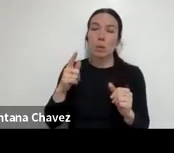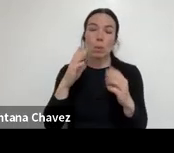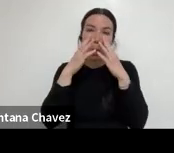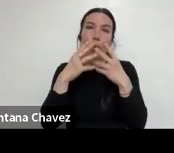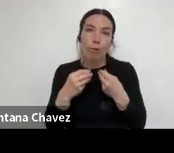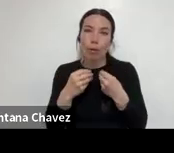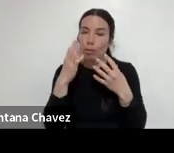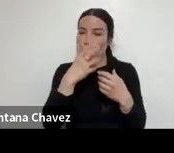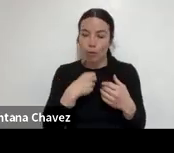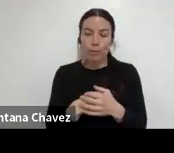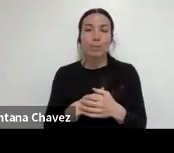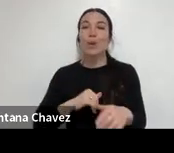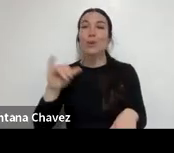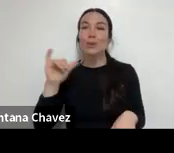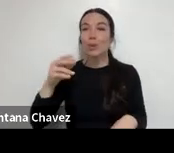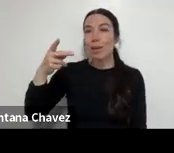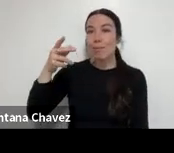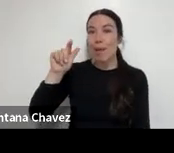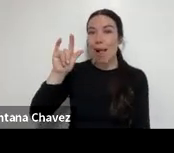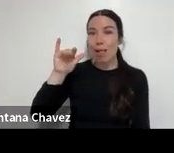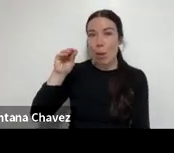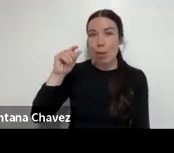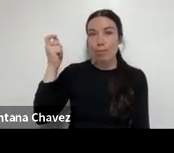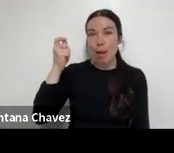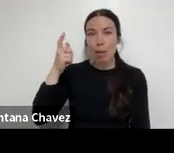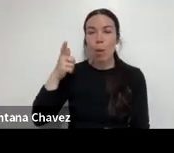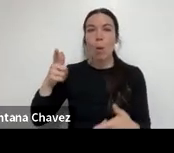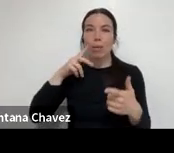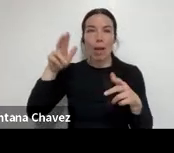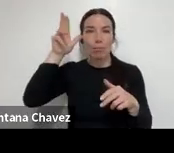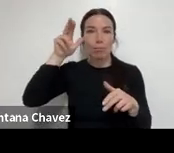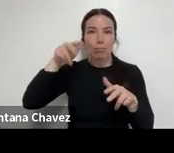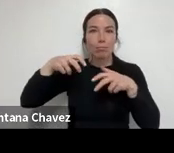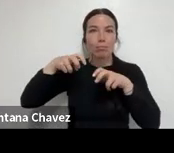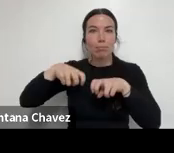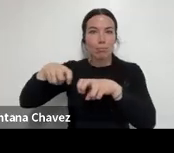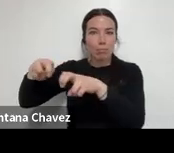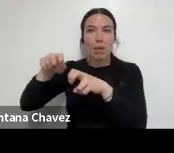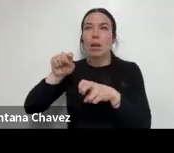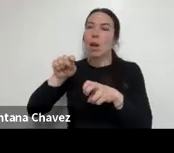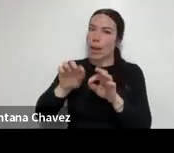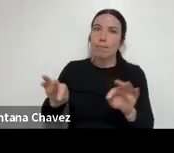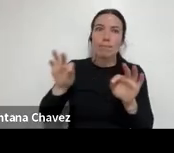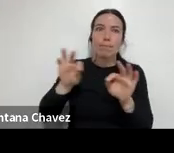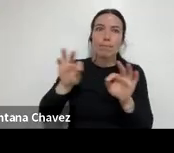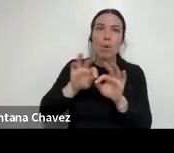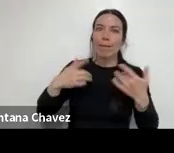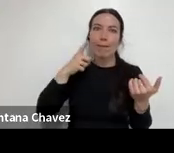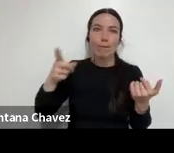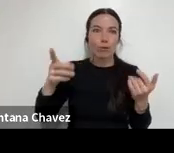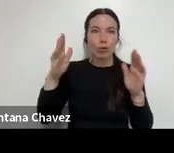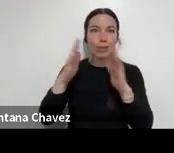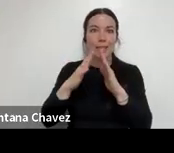about the Palio, which is an important event for the city, and it's a horse